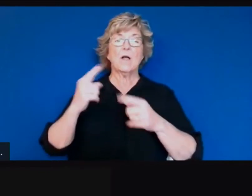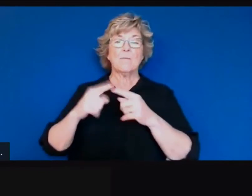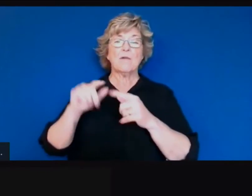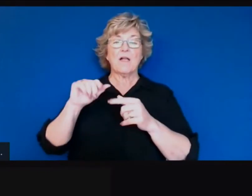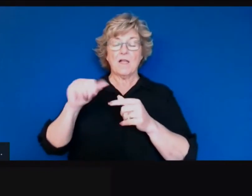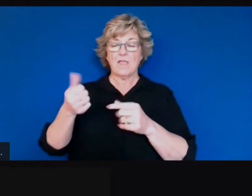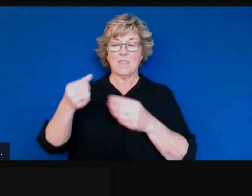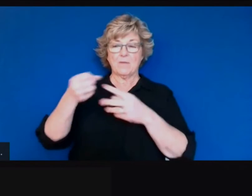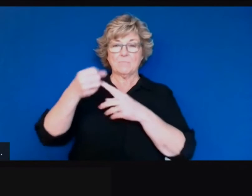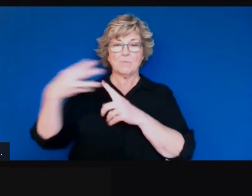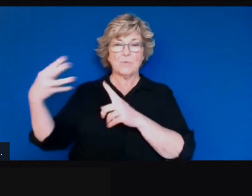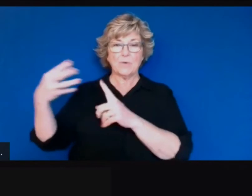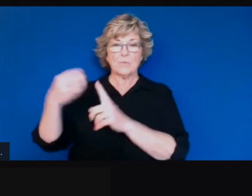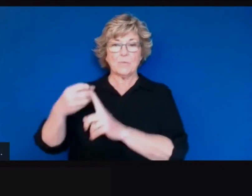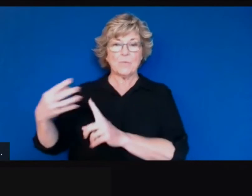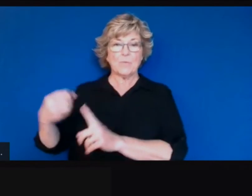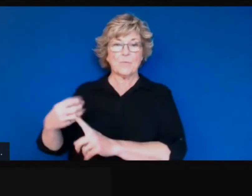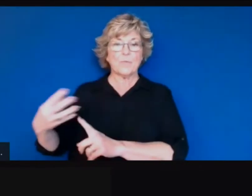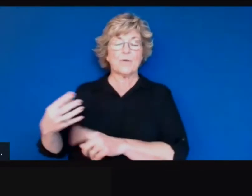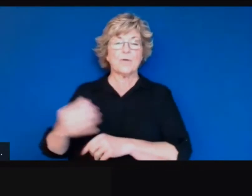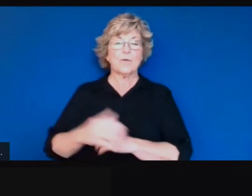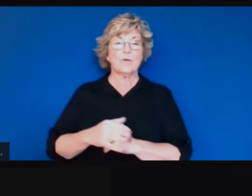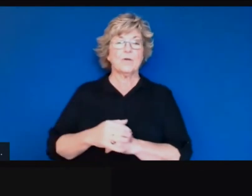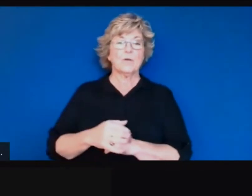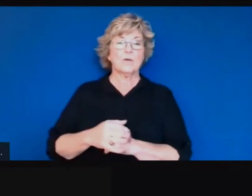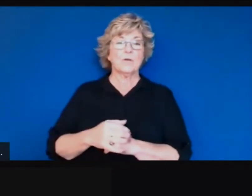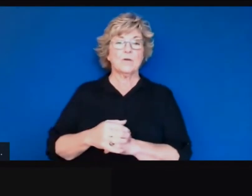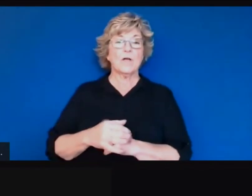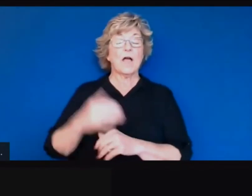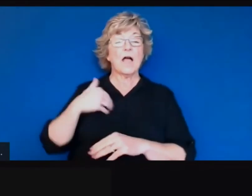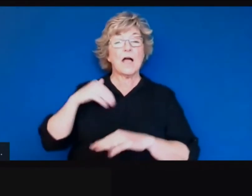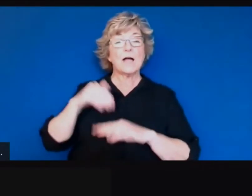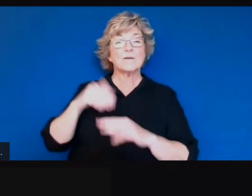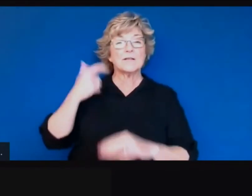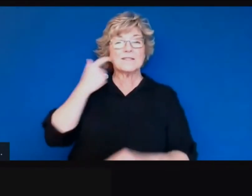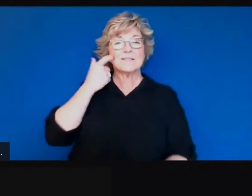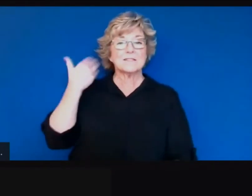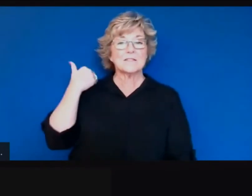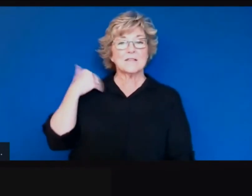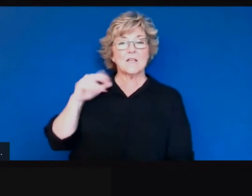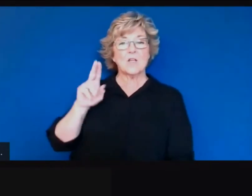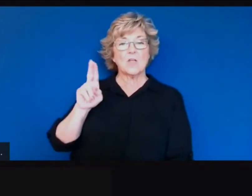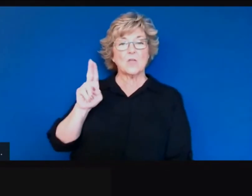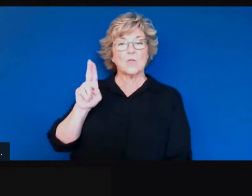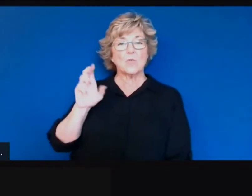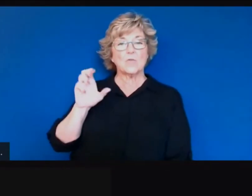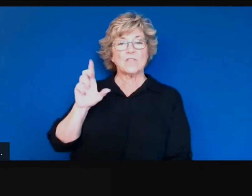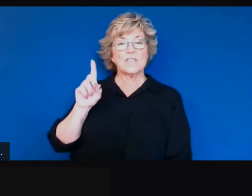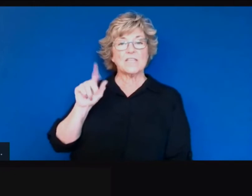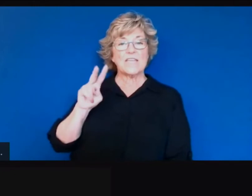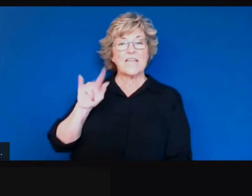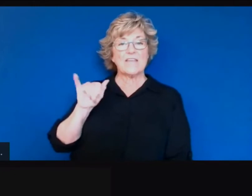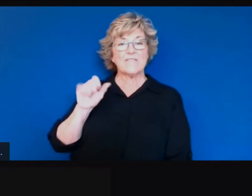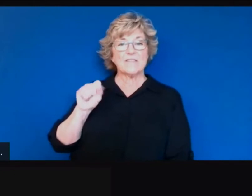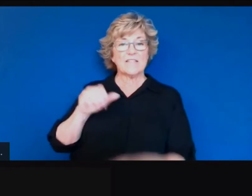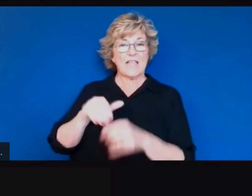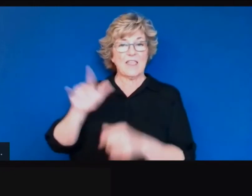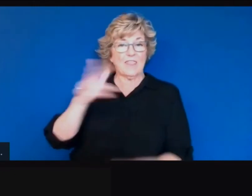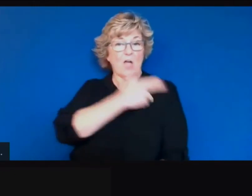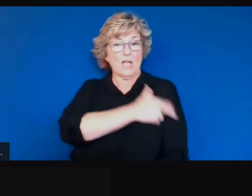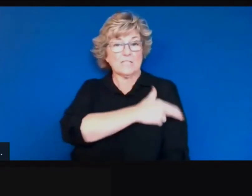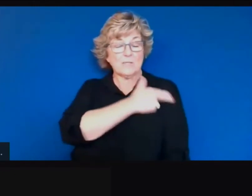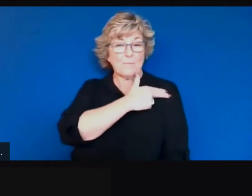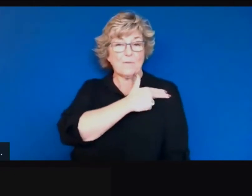subpopulations. But when it gets to, for example, I was at UC Davis, when it gets literally to the hospital site, there is